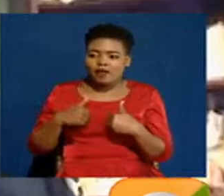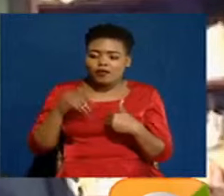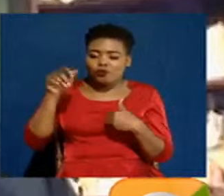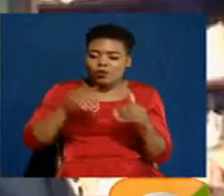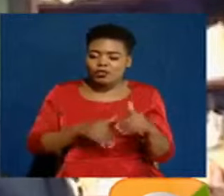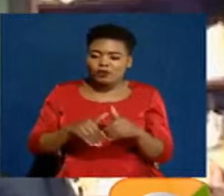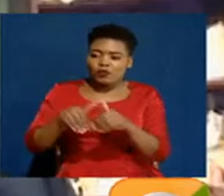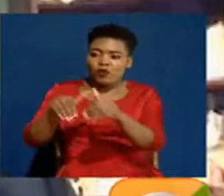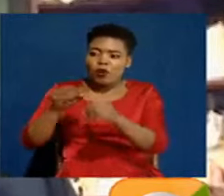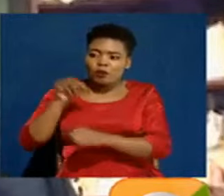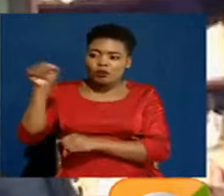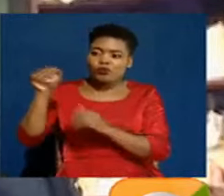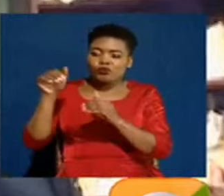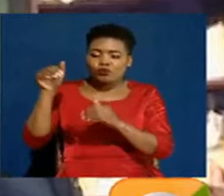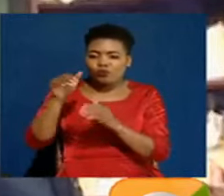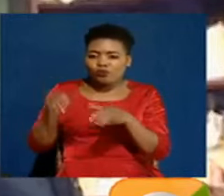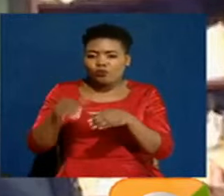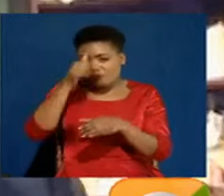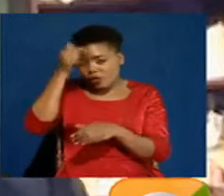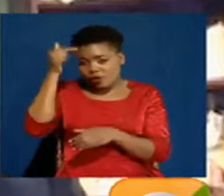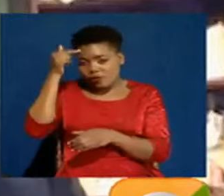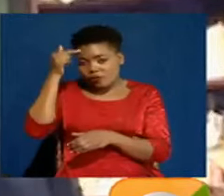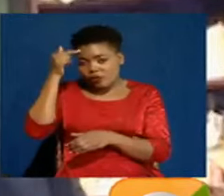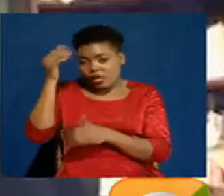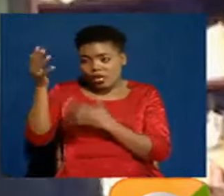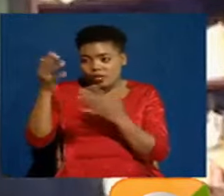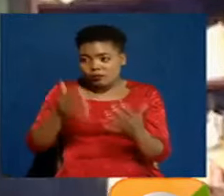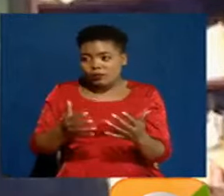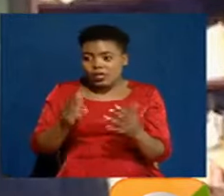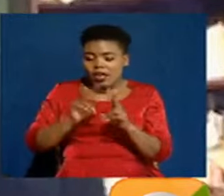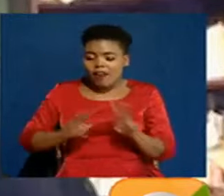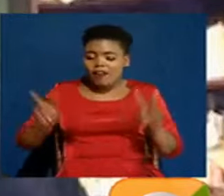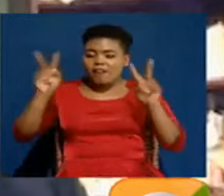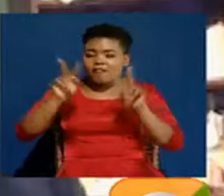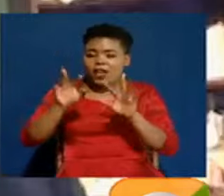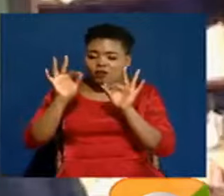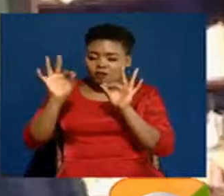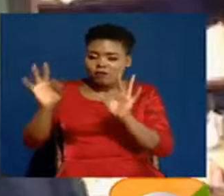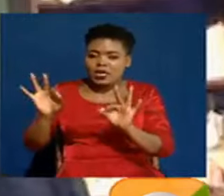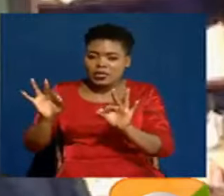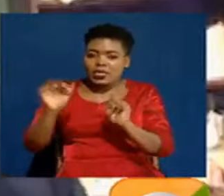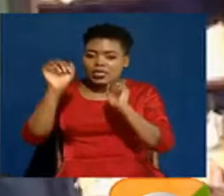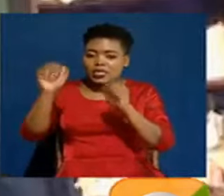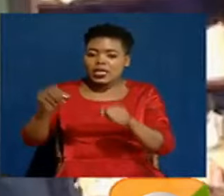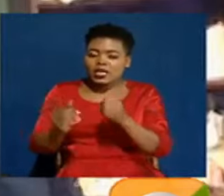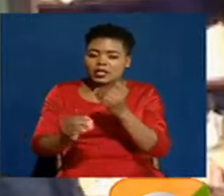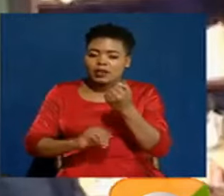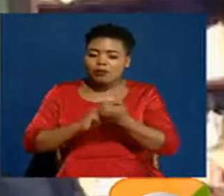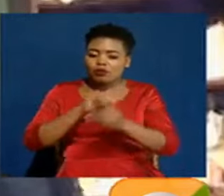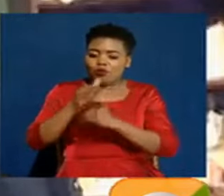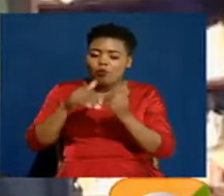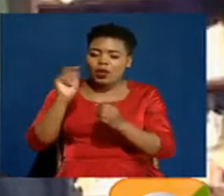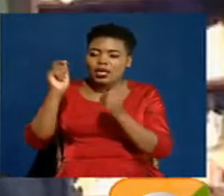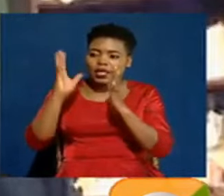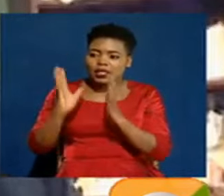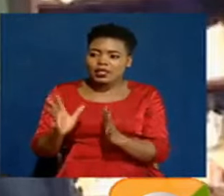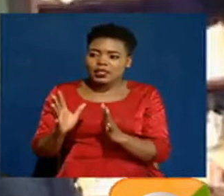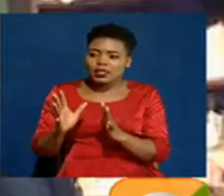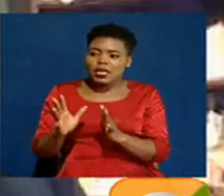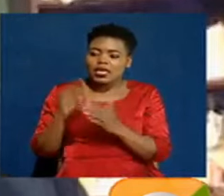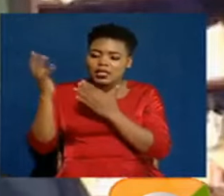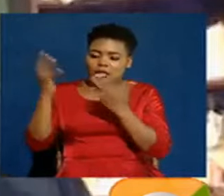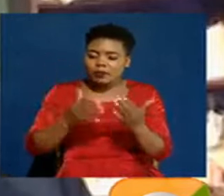a political party because it calls for the values that we stand for. It calls for an ideology that we stand